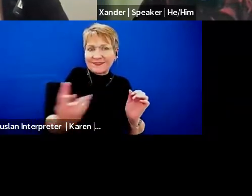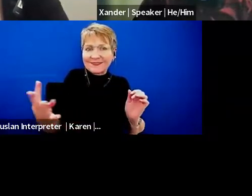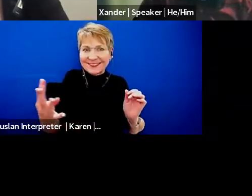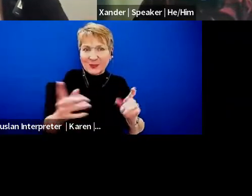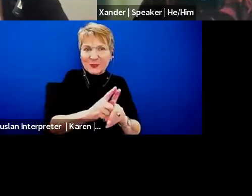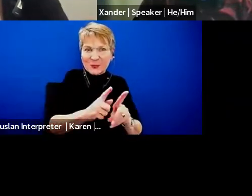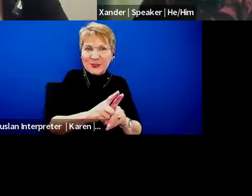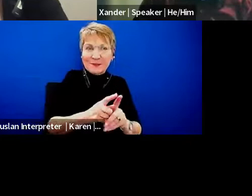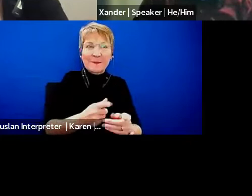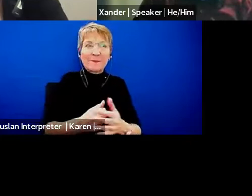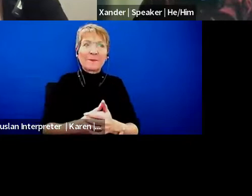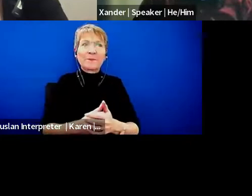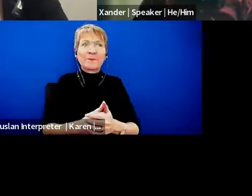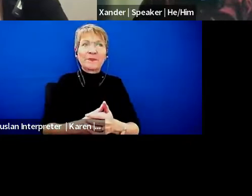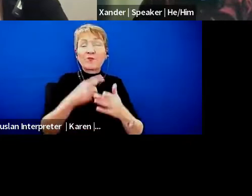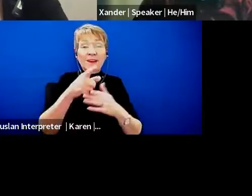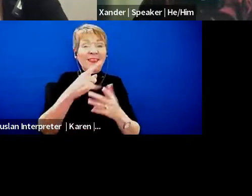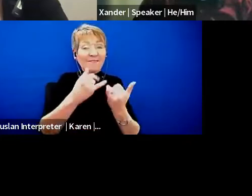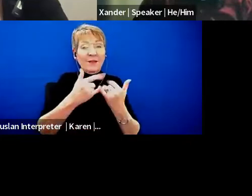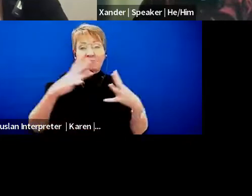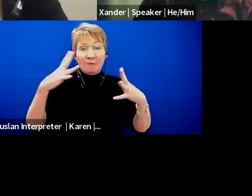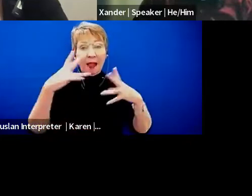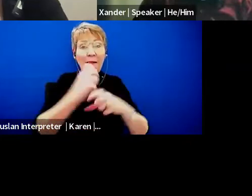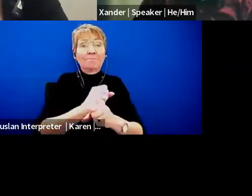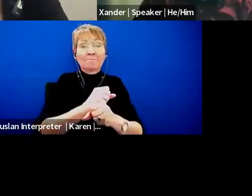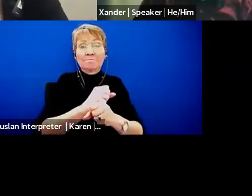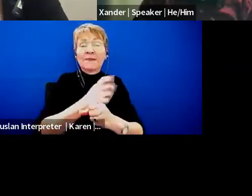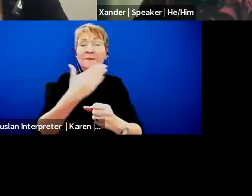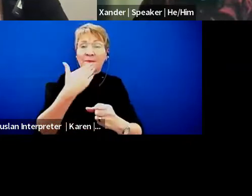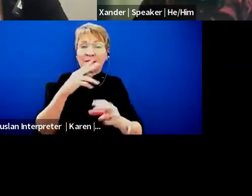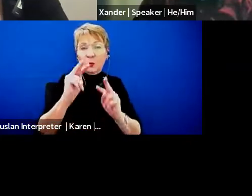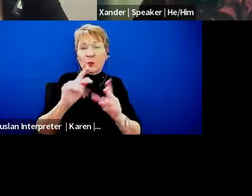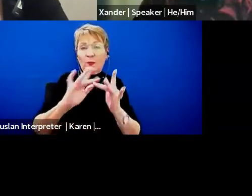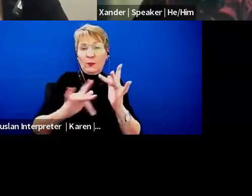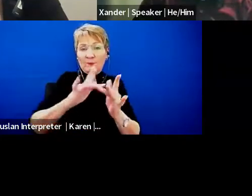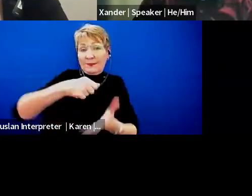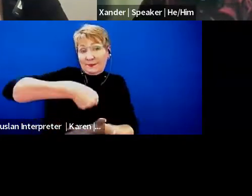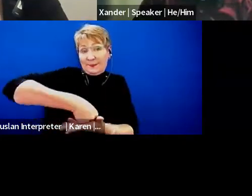of siblings. Please check out the Sibling Australia website for more.